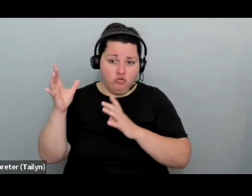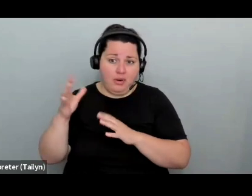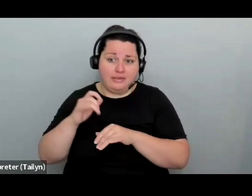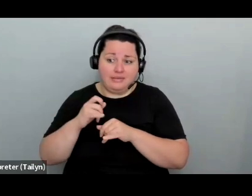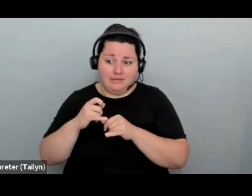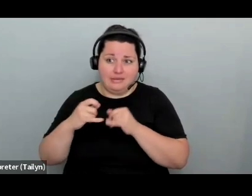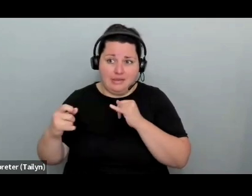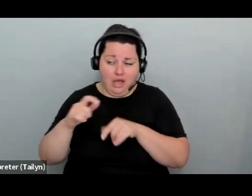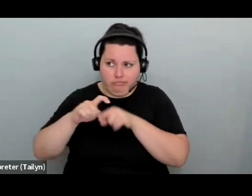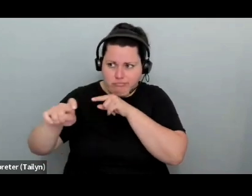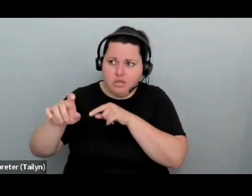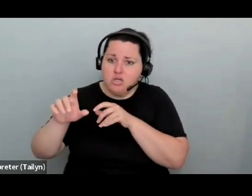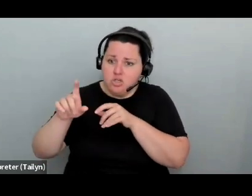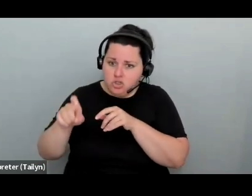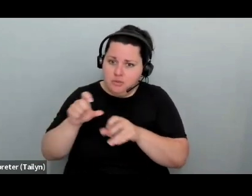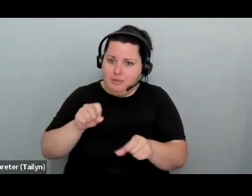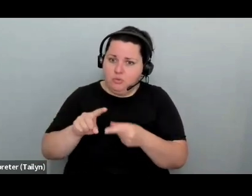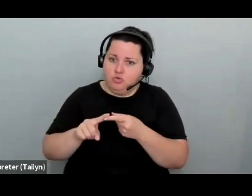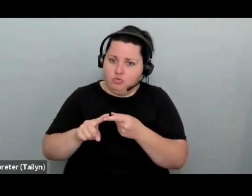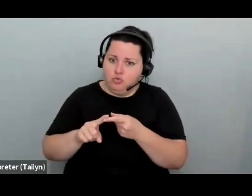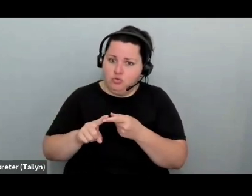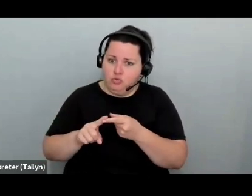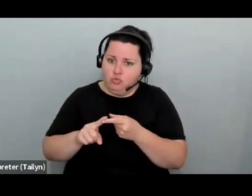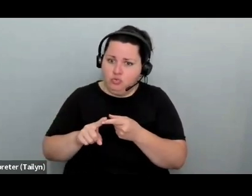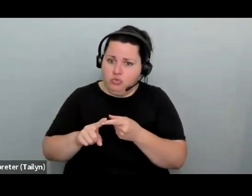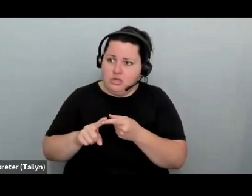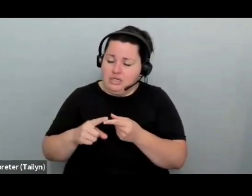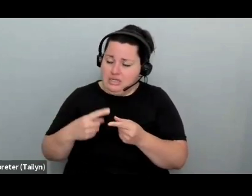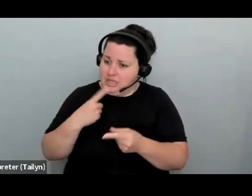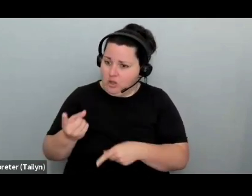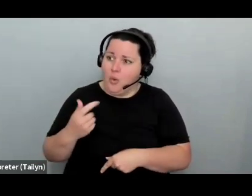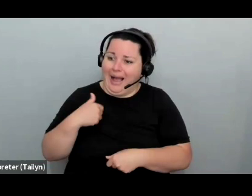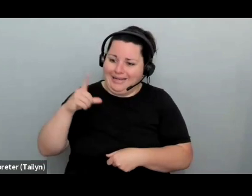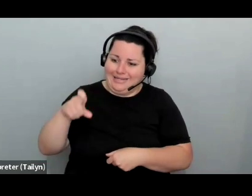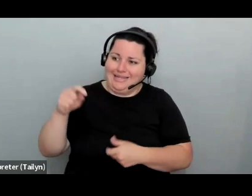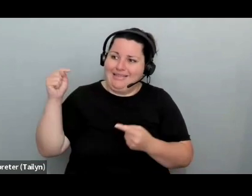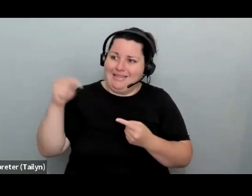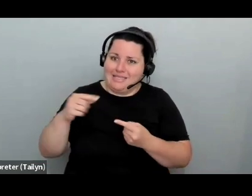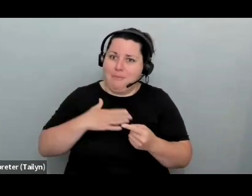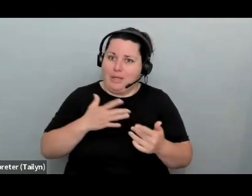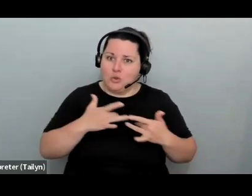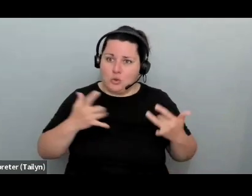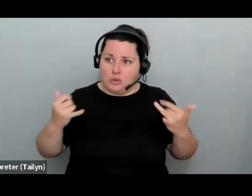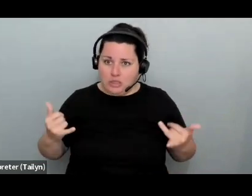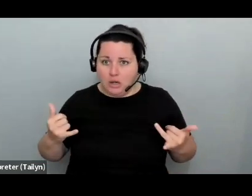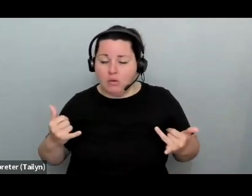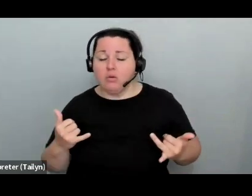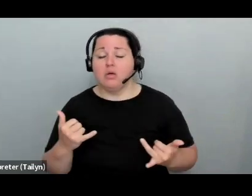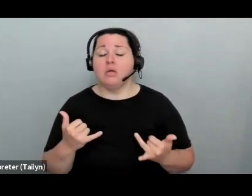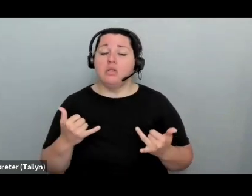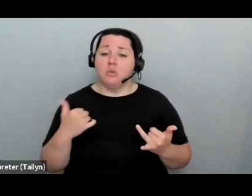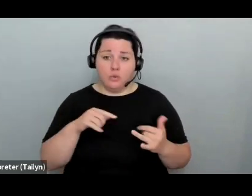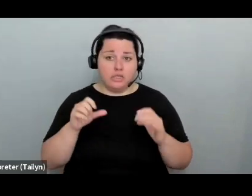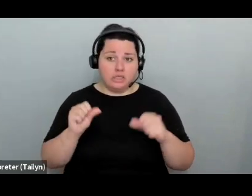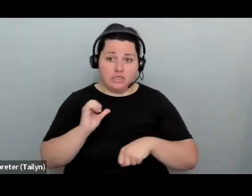be able to articulate or dictate their crisis need or their crisis concern. And we should be able to